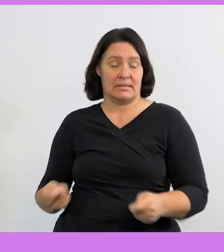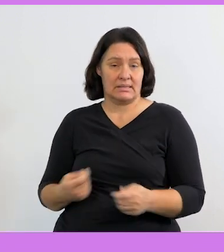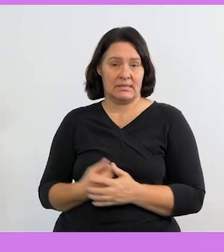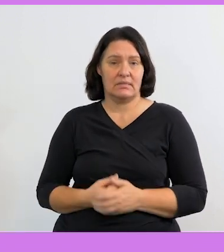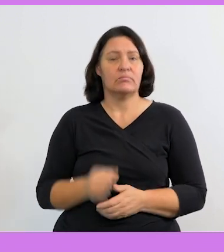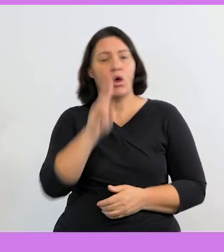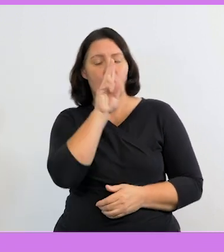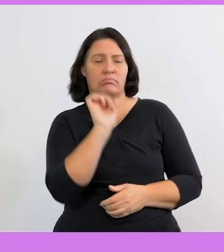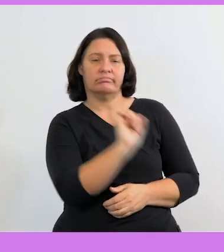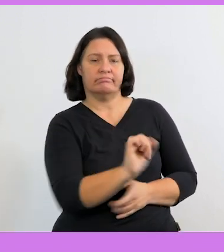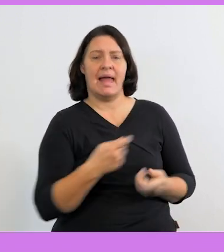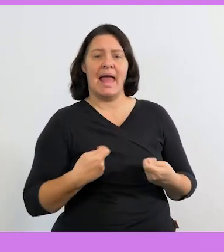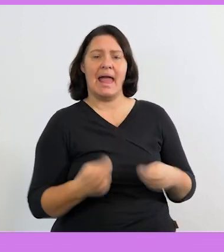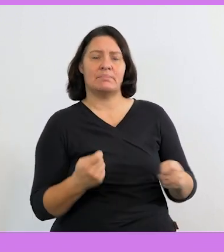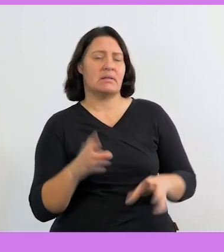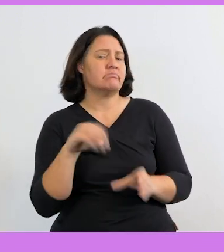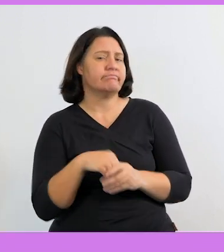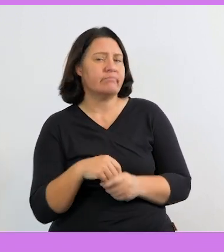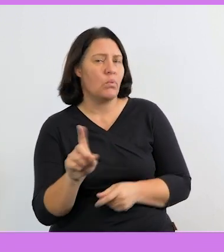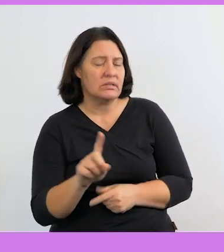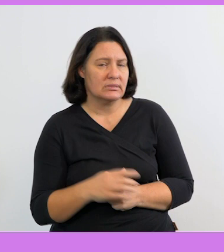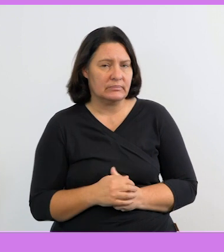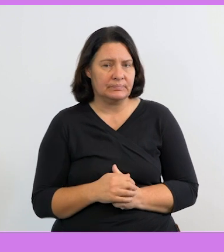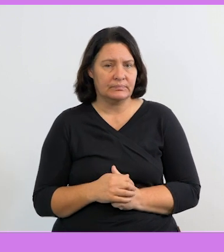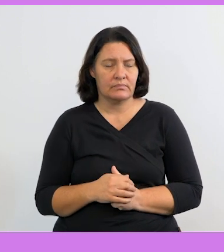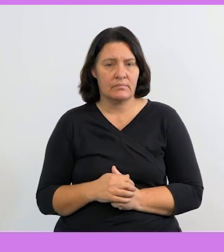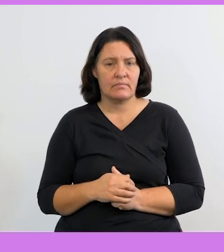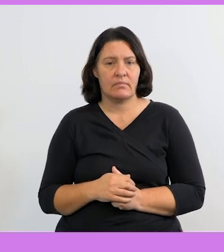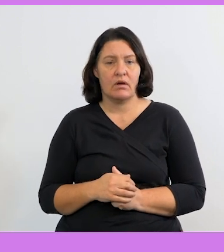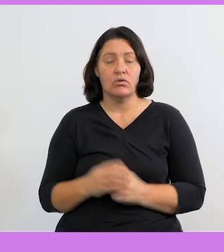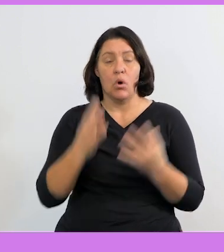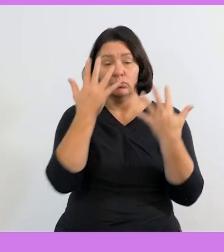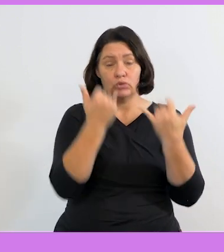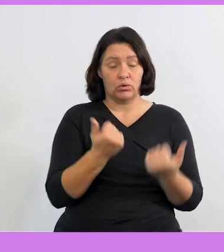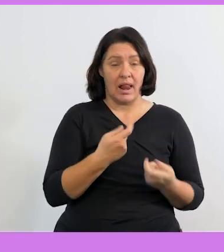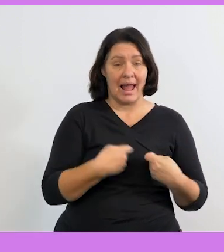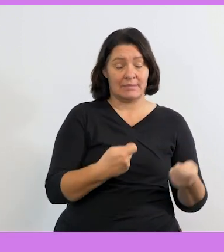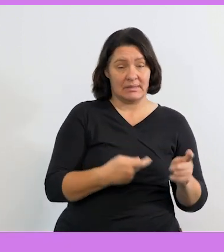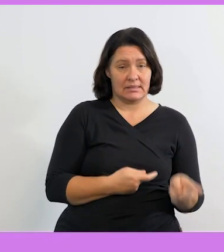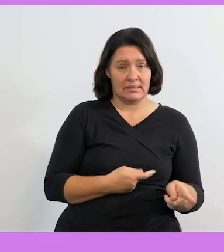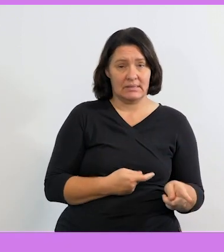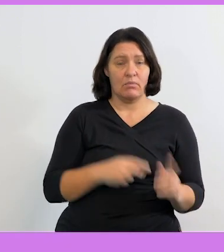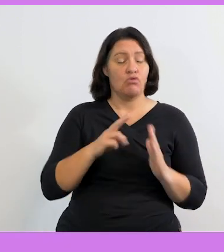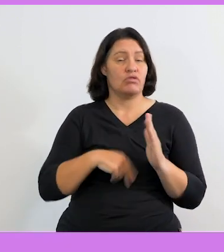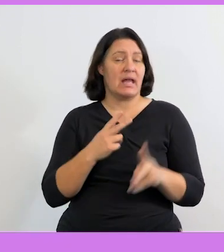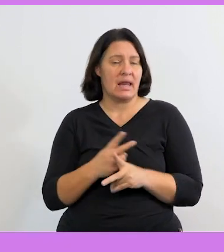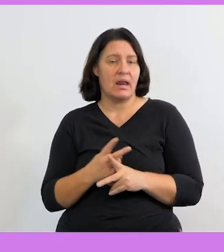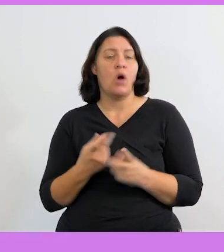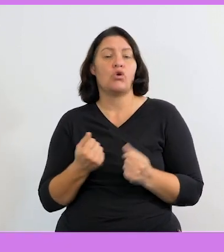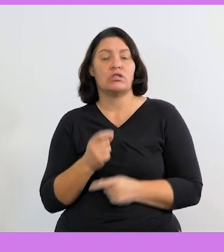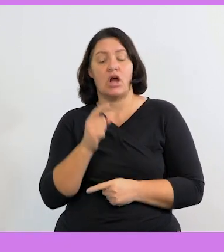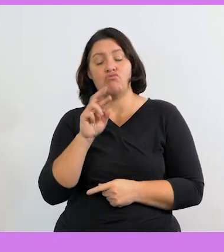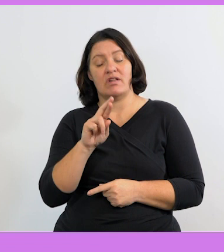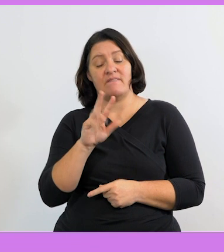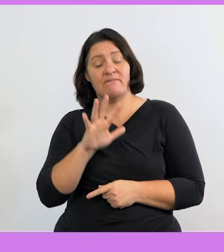let's look at what his expenses will consist of. So his total expenses, I'm going to read it again. It